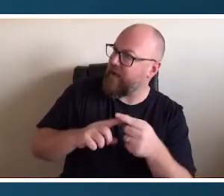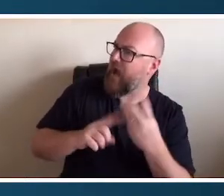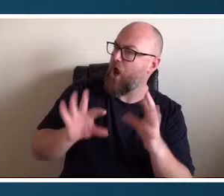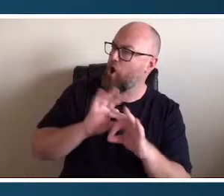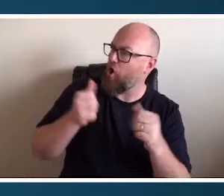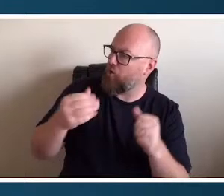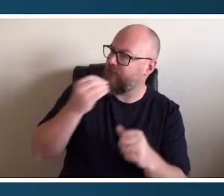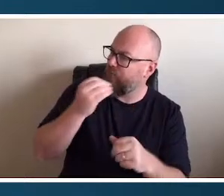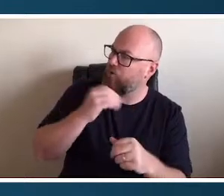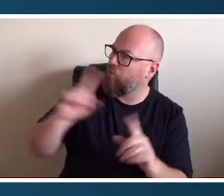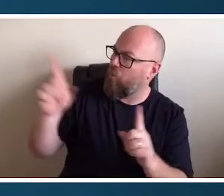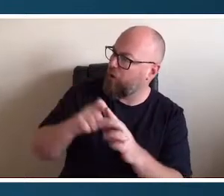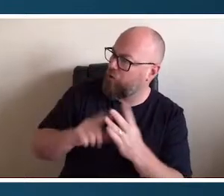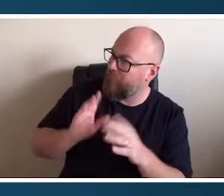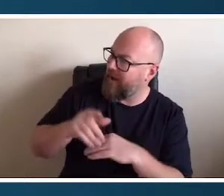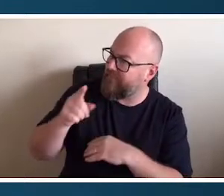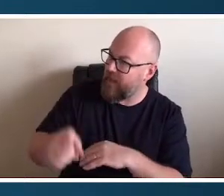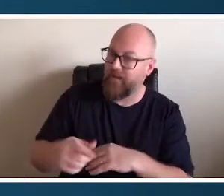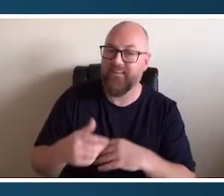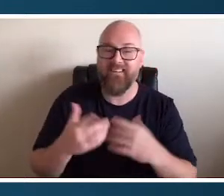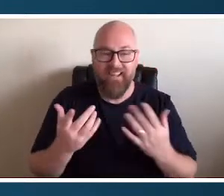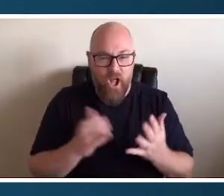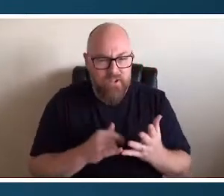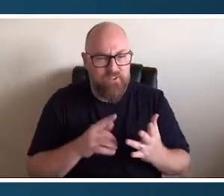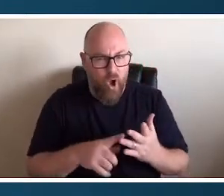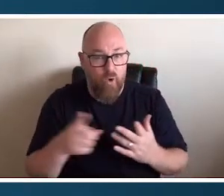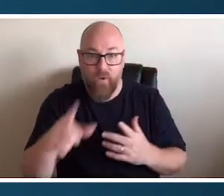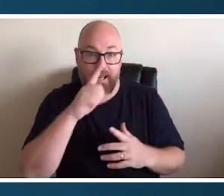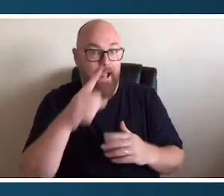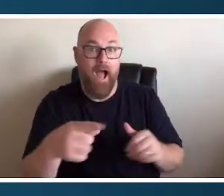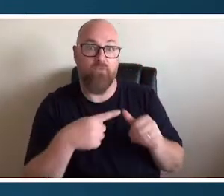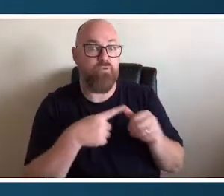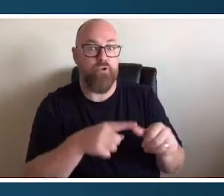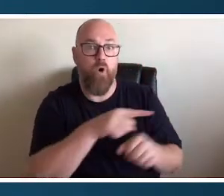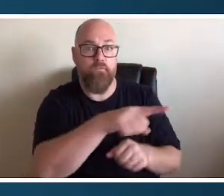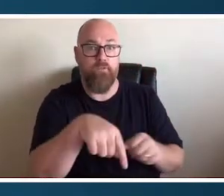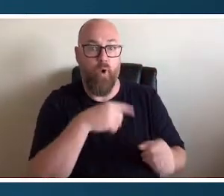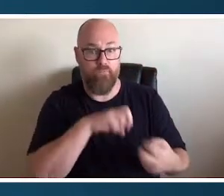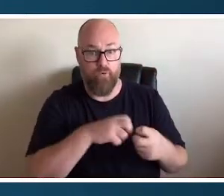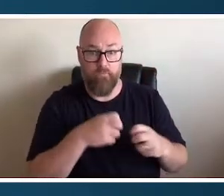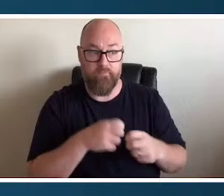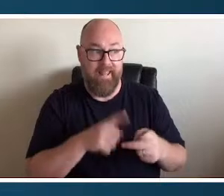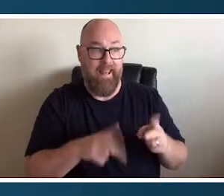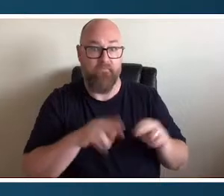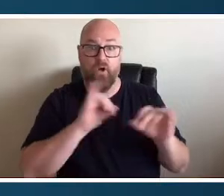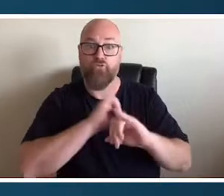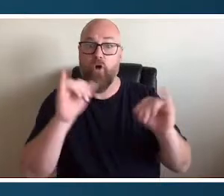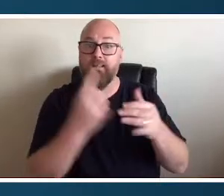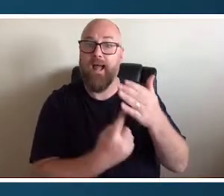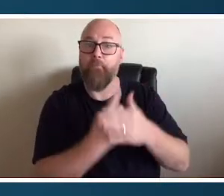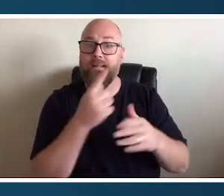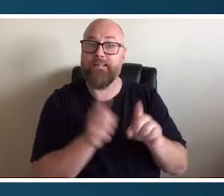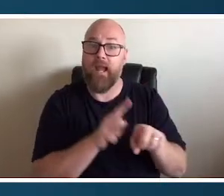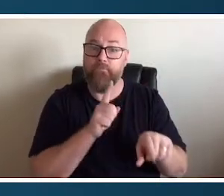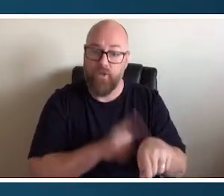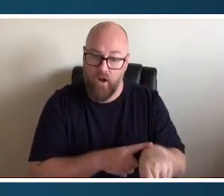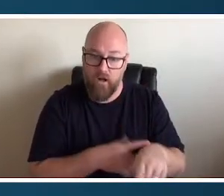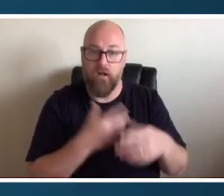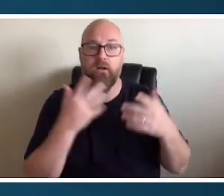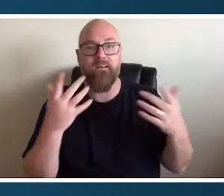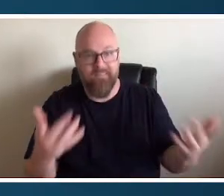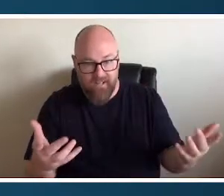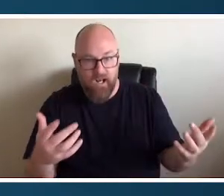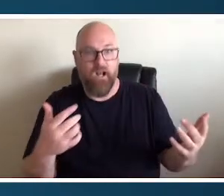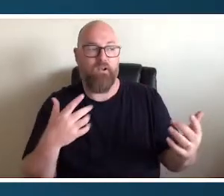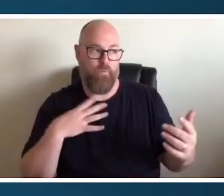that? And then you cannot resolve those problems when you have a crisis. Those issues have to be addressed